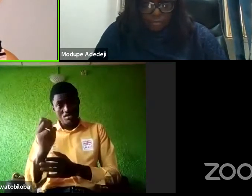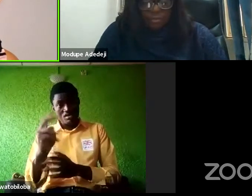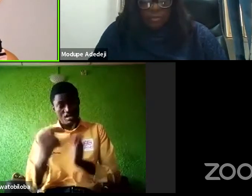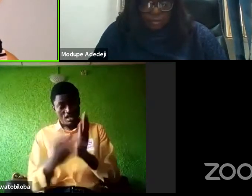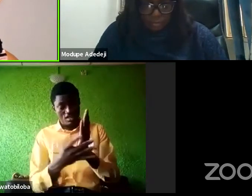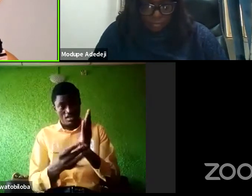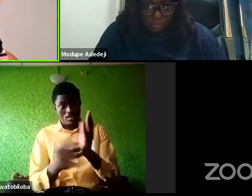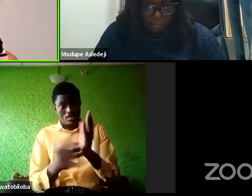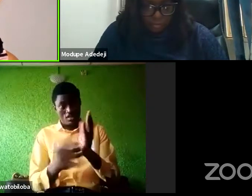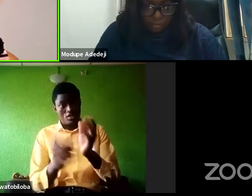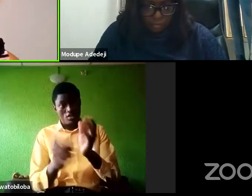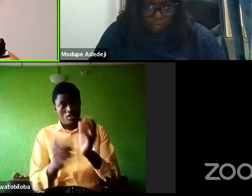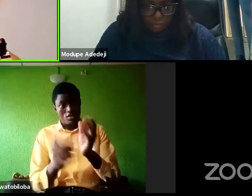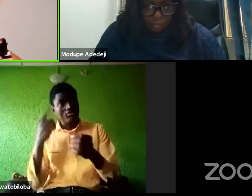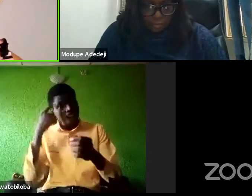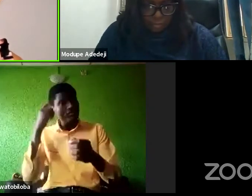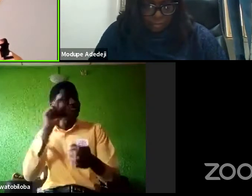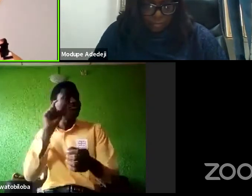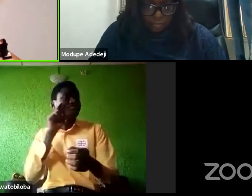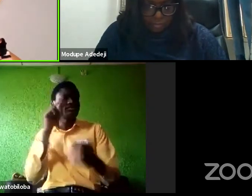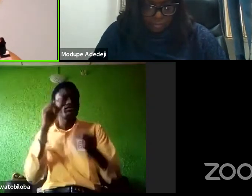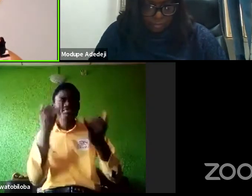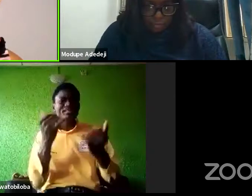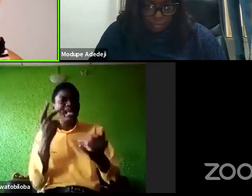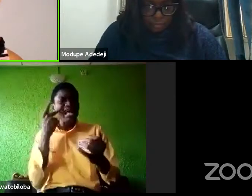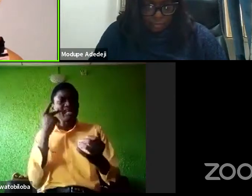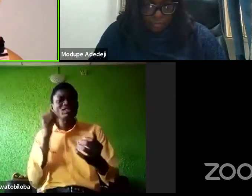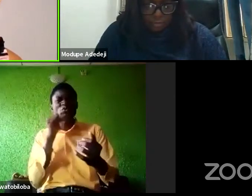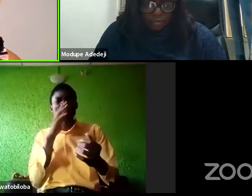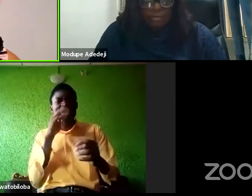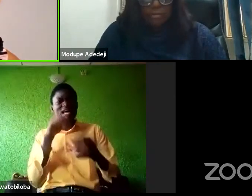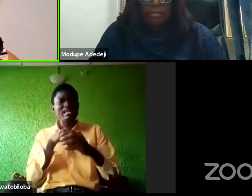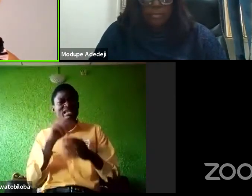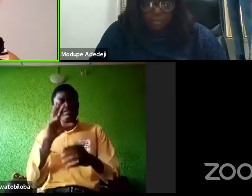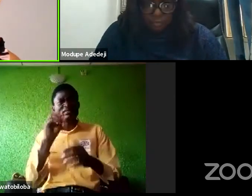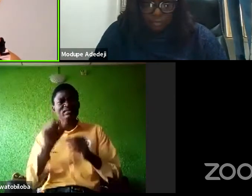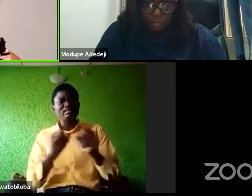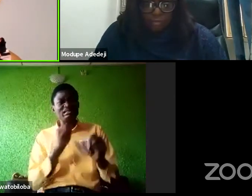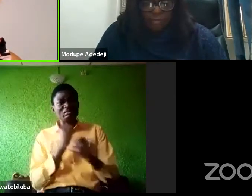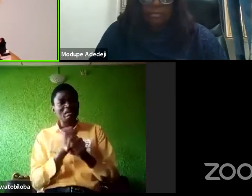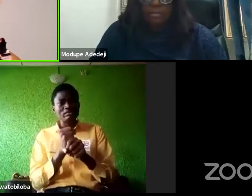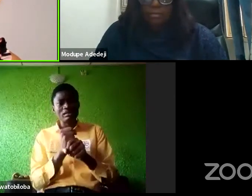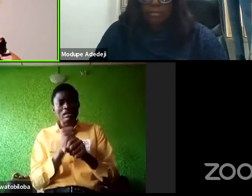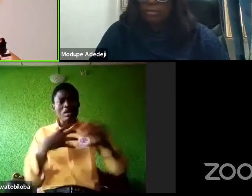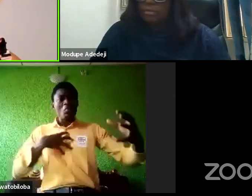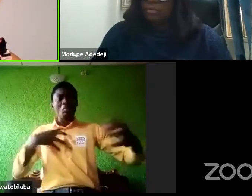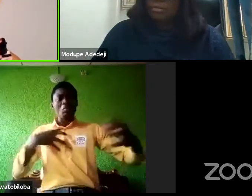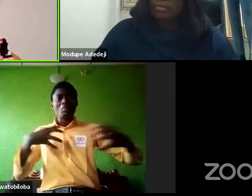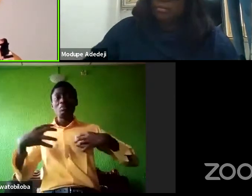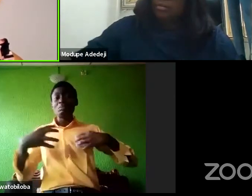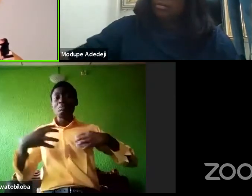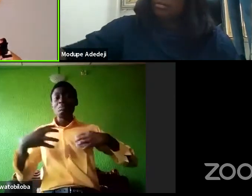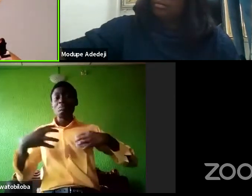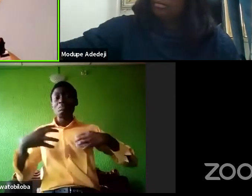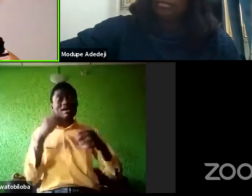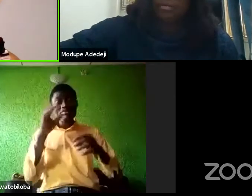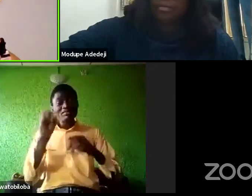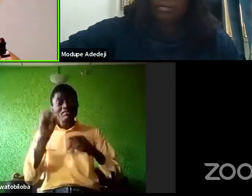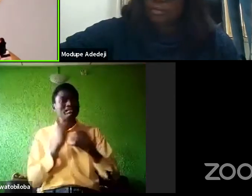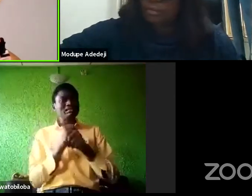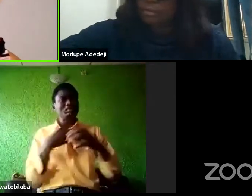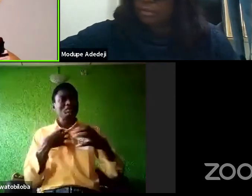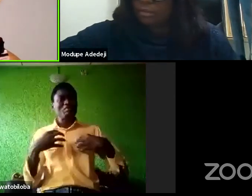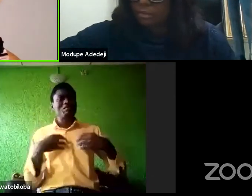that complaining. I know women that tells me that they can't kneel down to pray again because they are now having arthritis